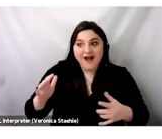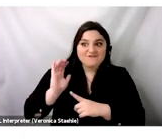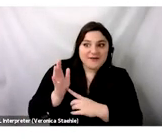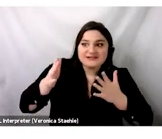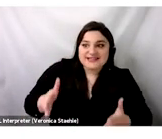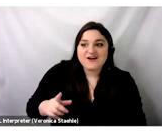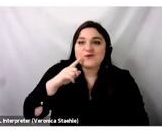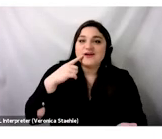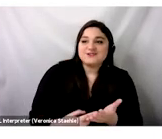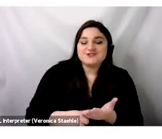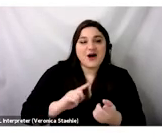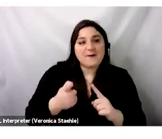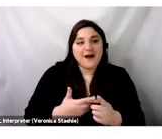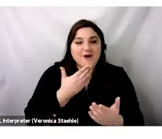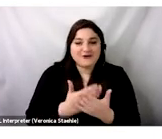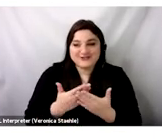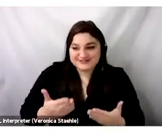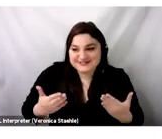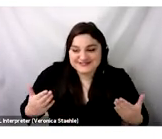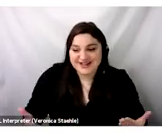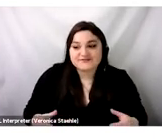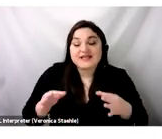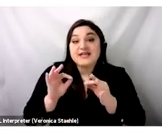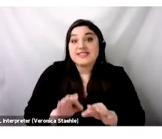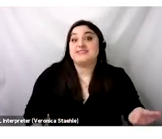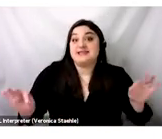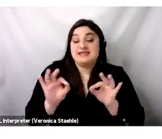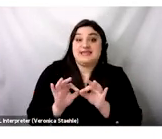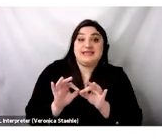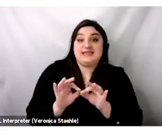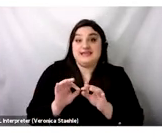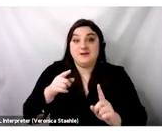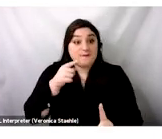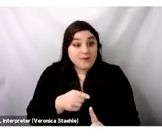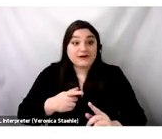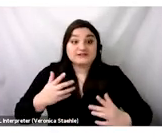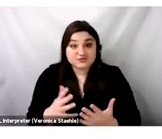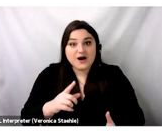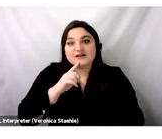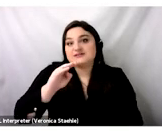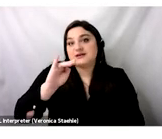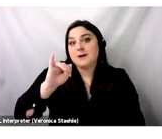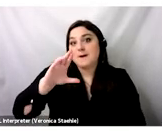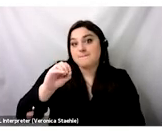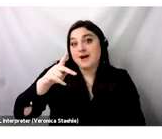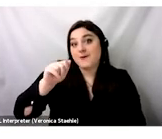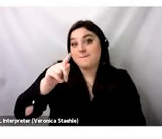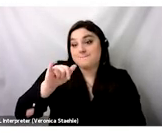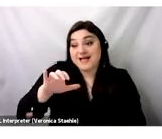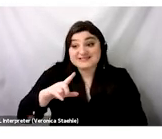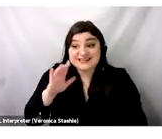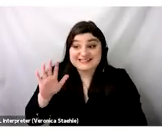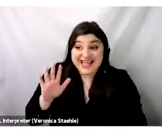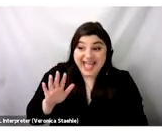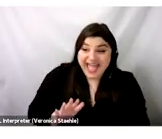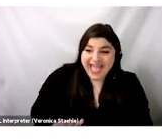solutions. So, okay, key takeaways, right, so far have been microplastics are everywhere, like not